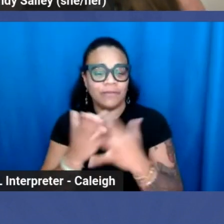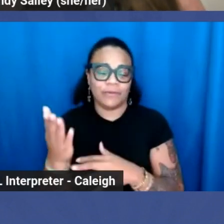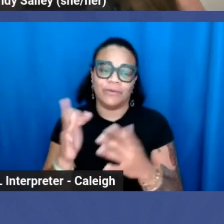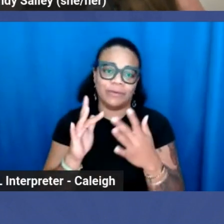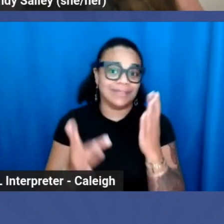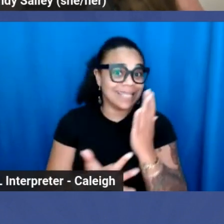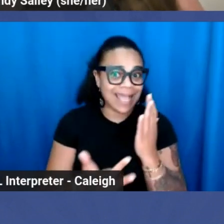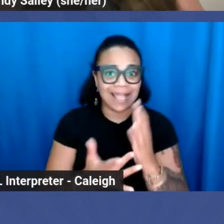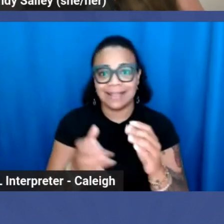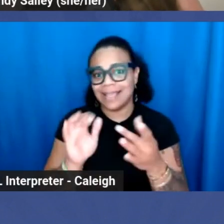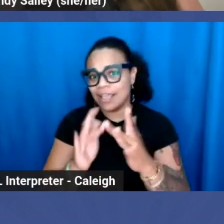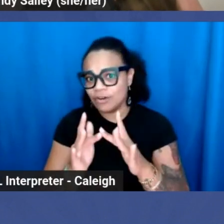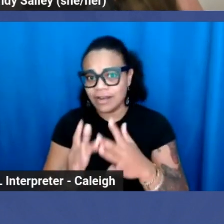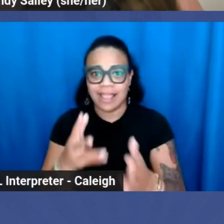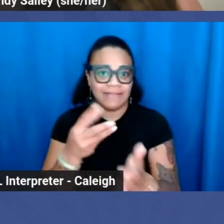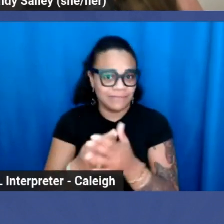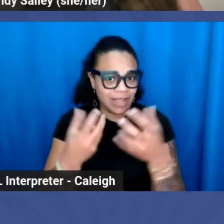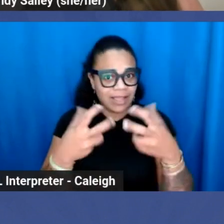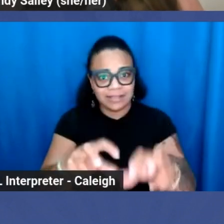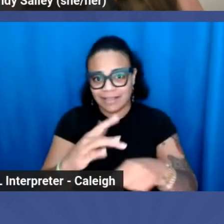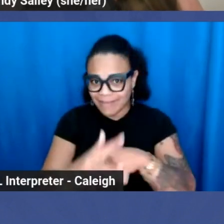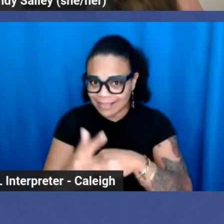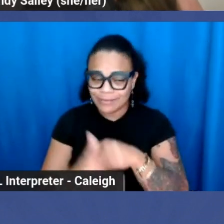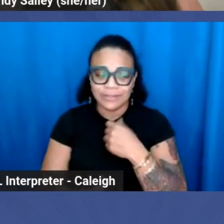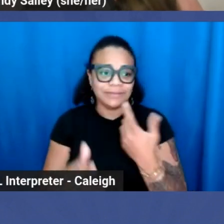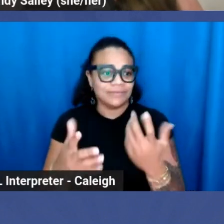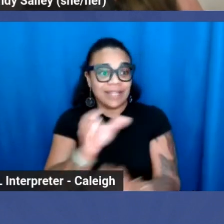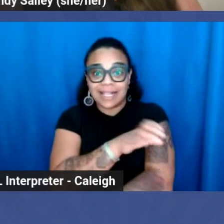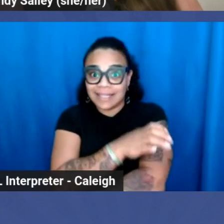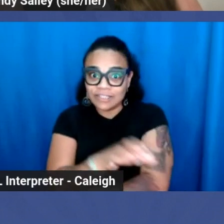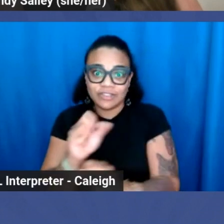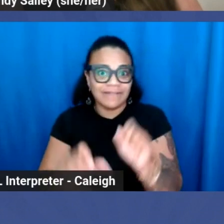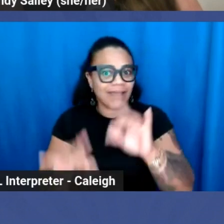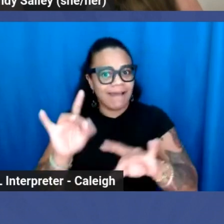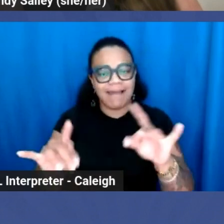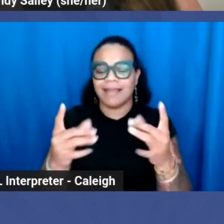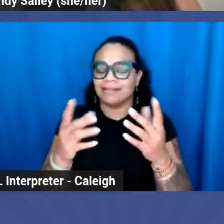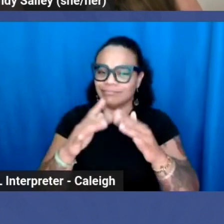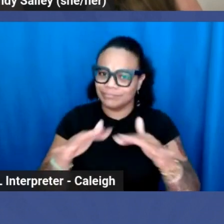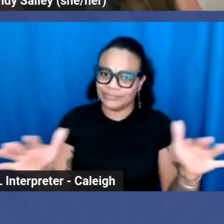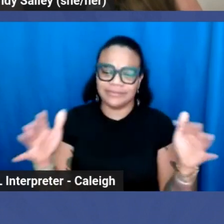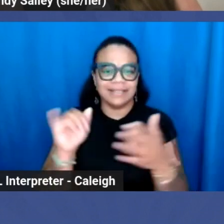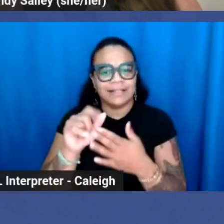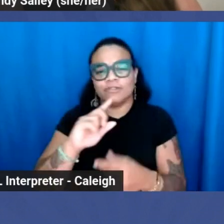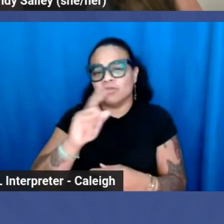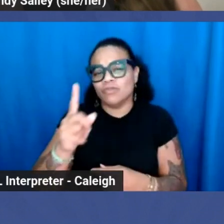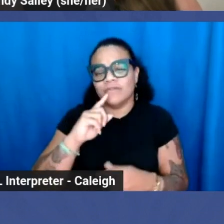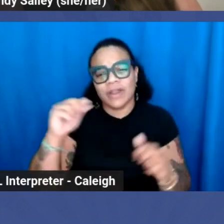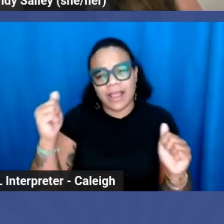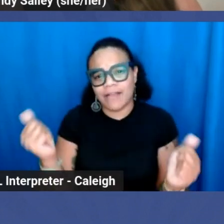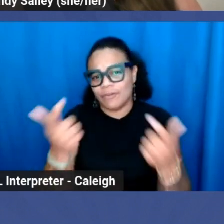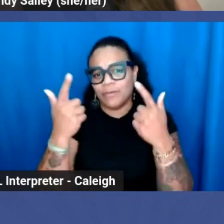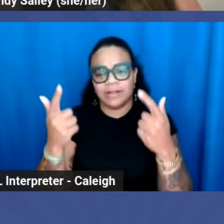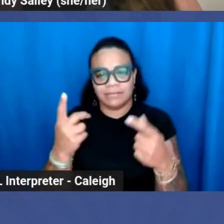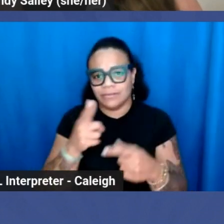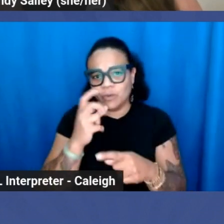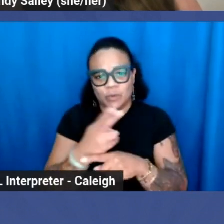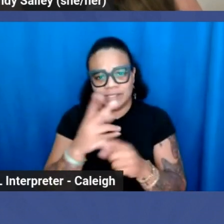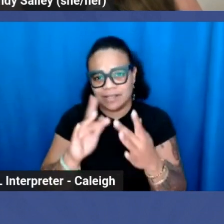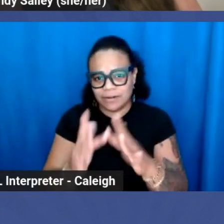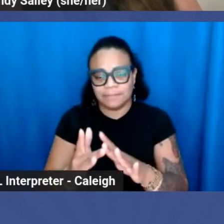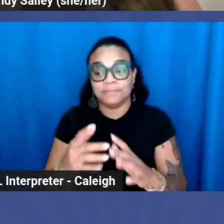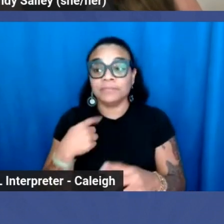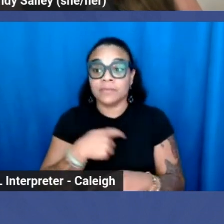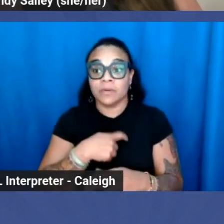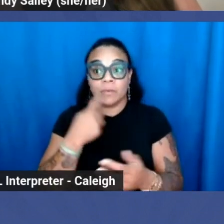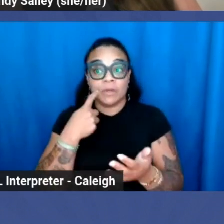is funds to be found. There's clinics to be found, etc. And that's true for literally everyone on the internet. So like what we found, for example,